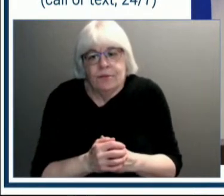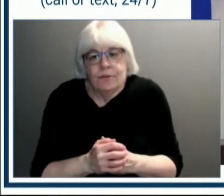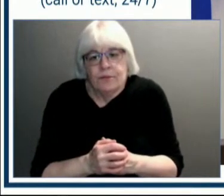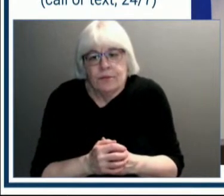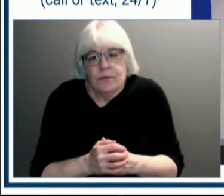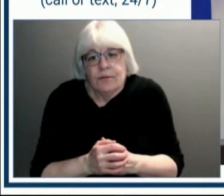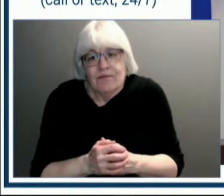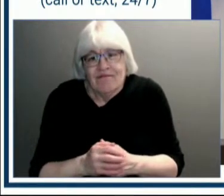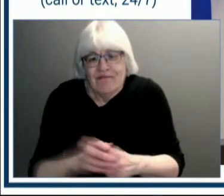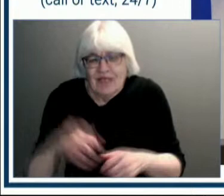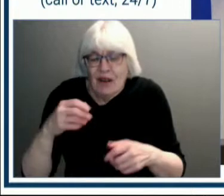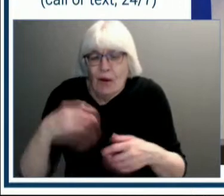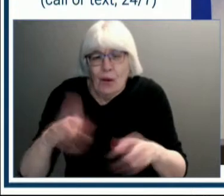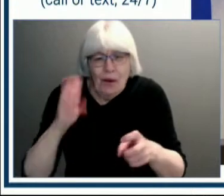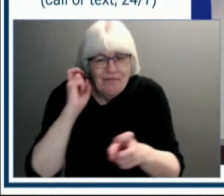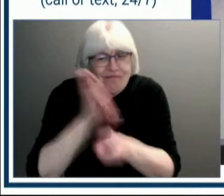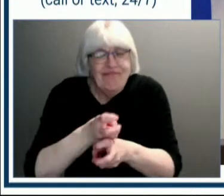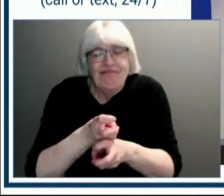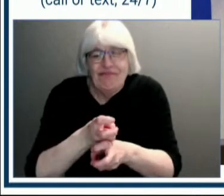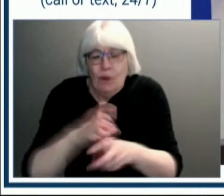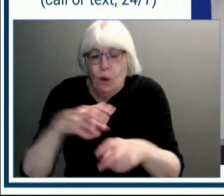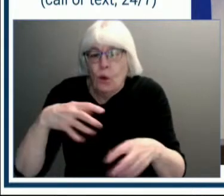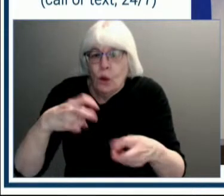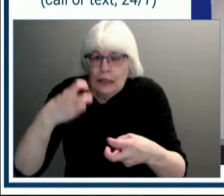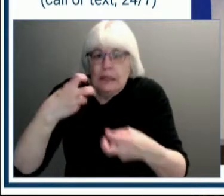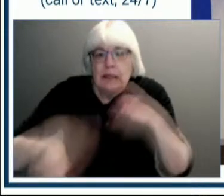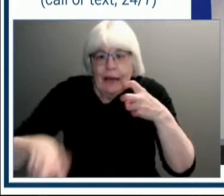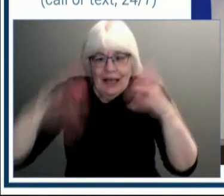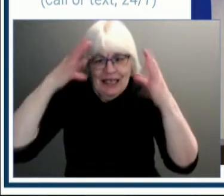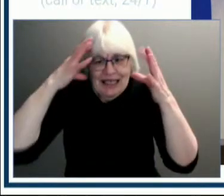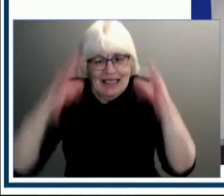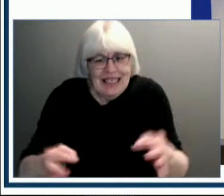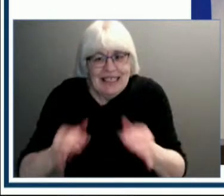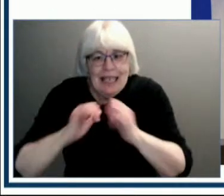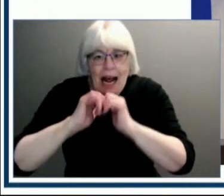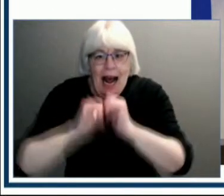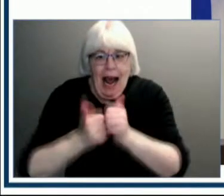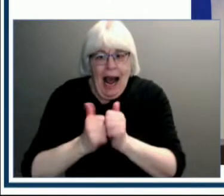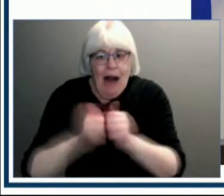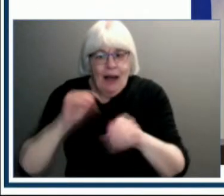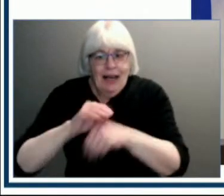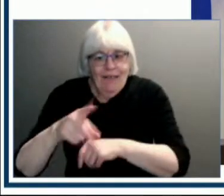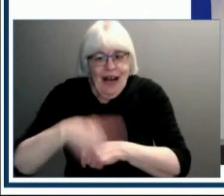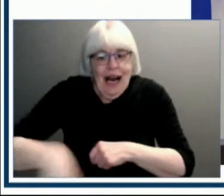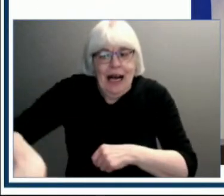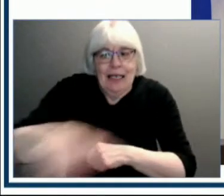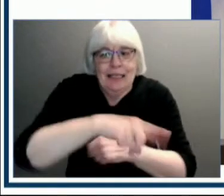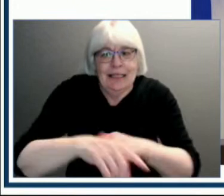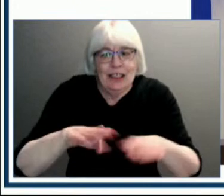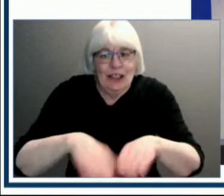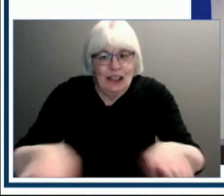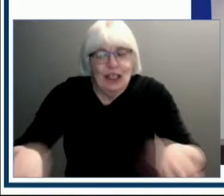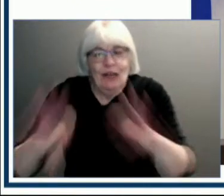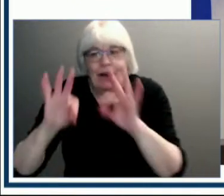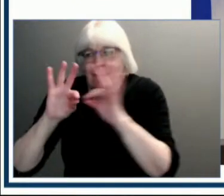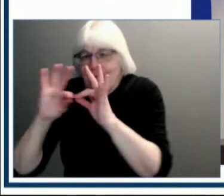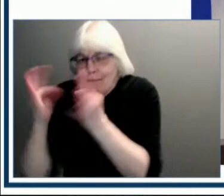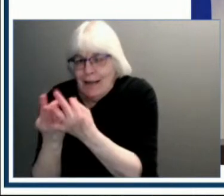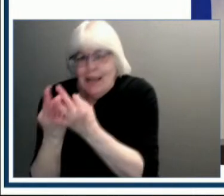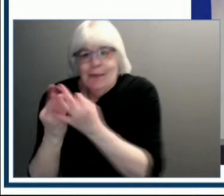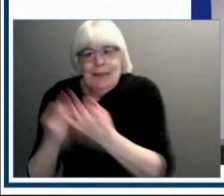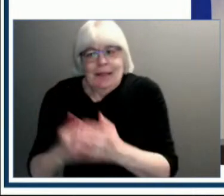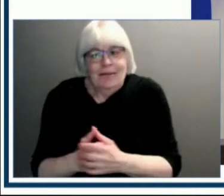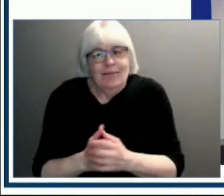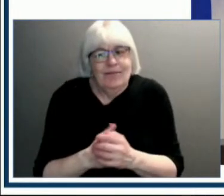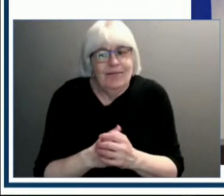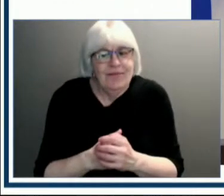lot of reasons. The impact on children, the impact on families, and you've highlighted one of them for sure. But we have to weigh all this stuff up, and